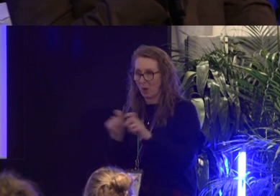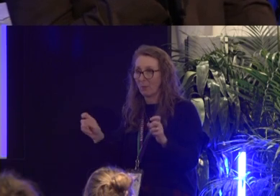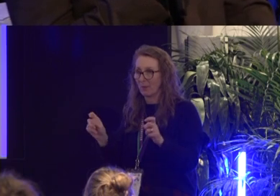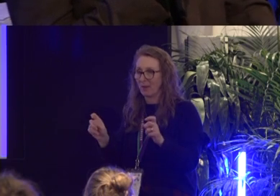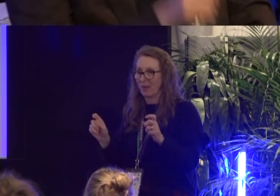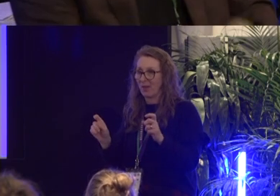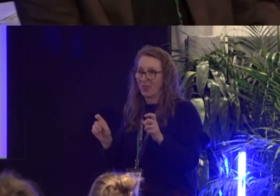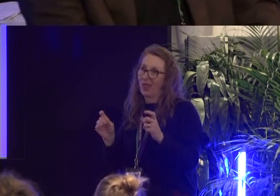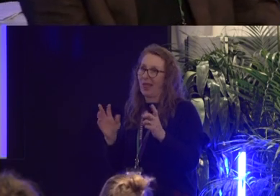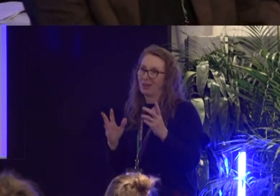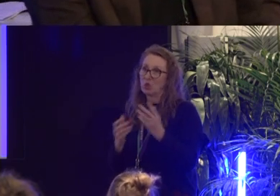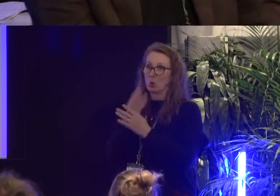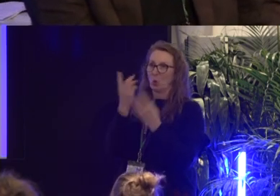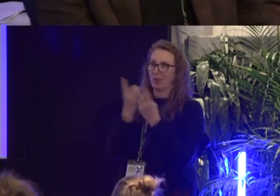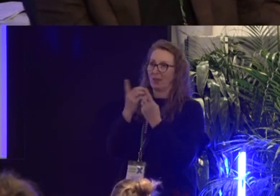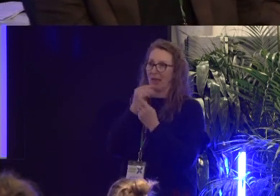create immersion.